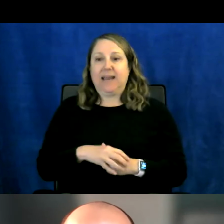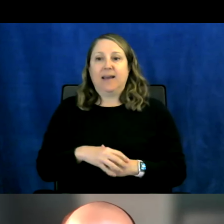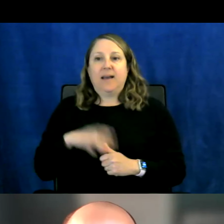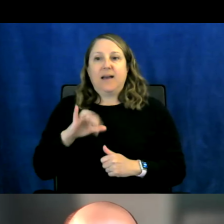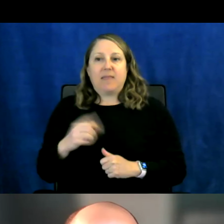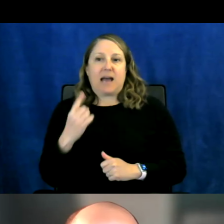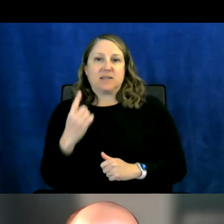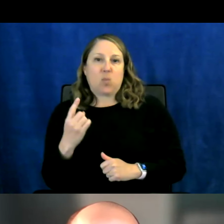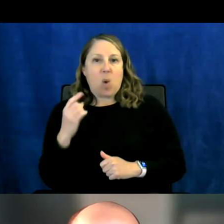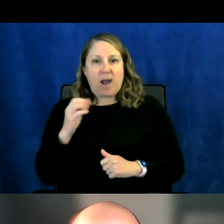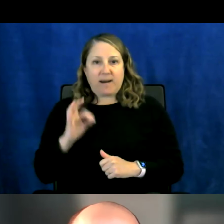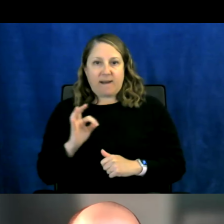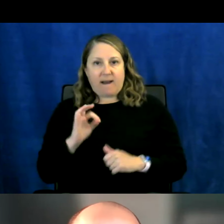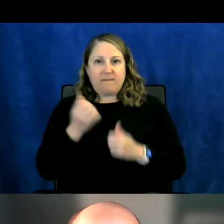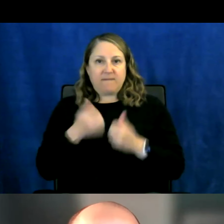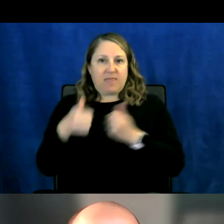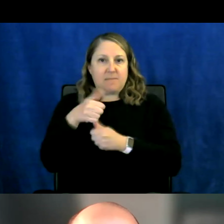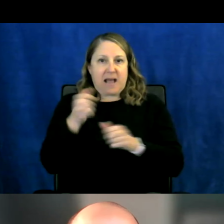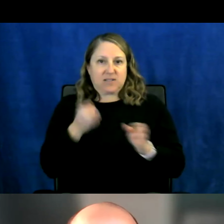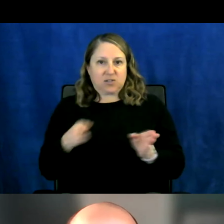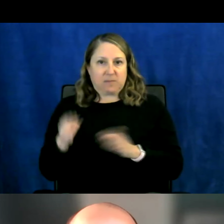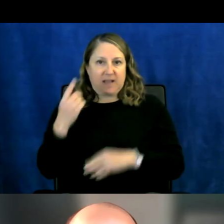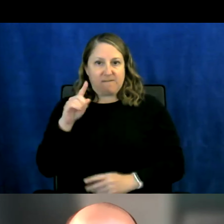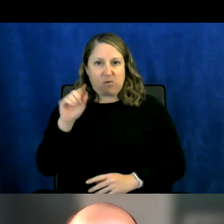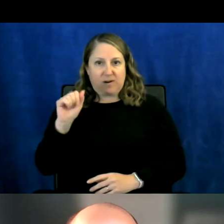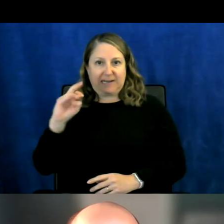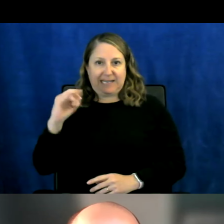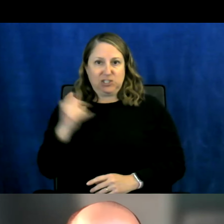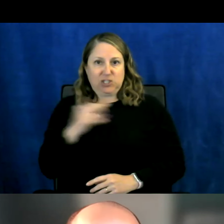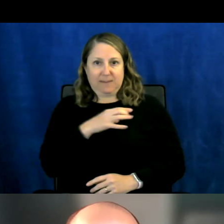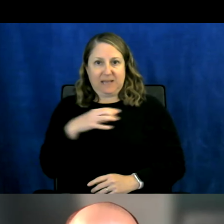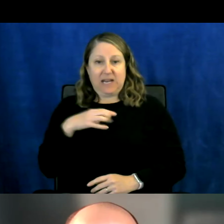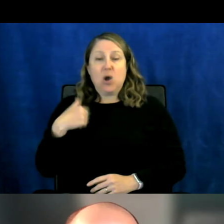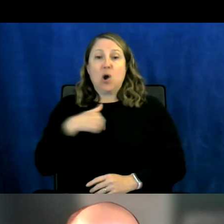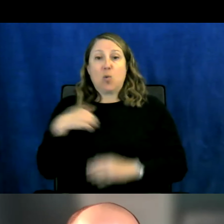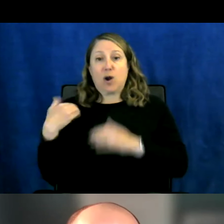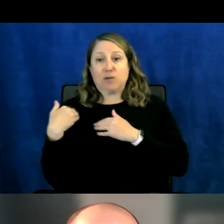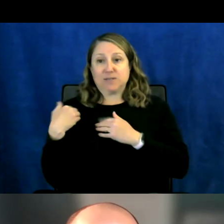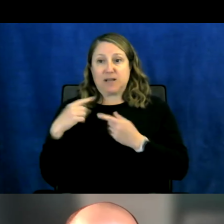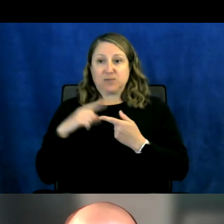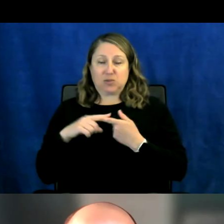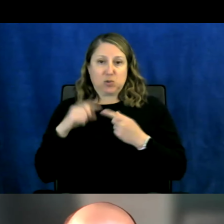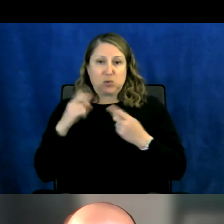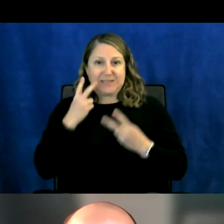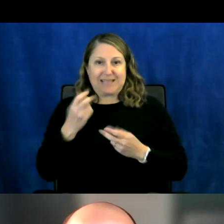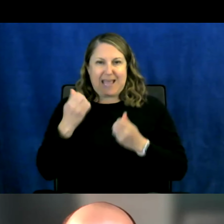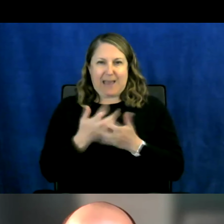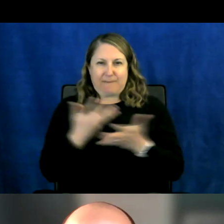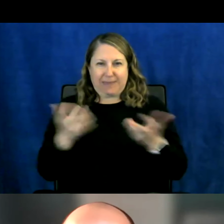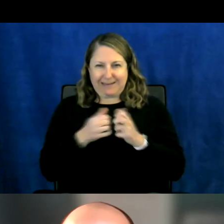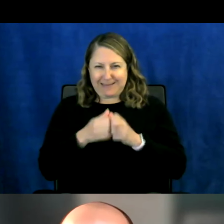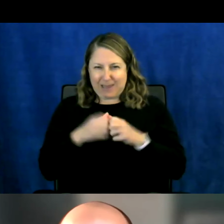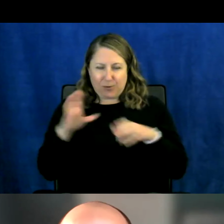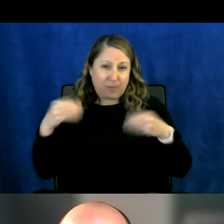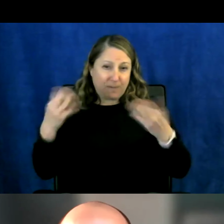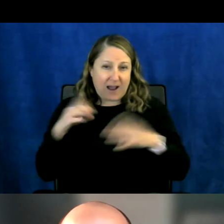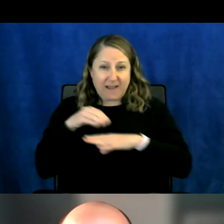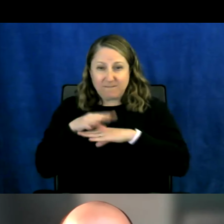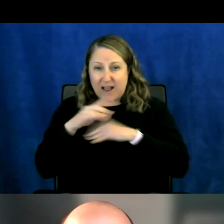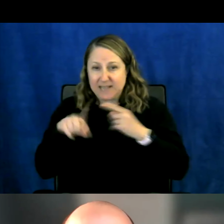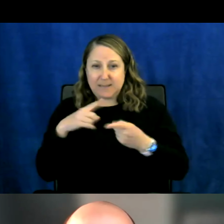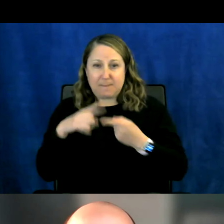Plan for Aging committees. We're the committee responsible for looking at everything together and providing advice on implementation